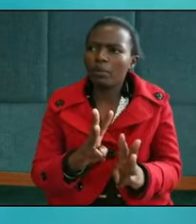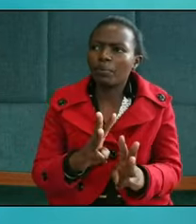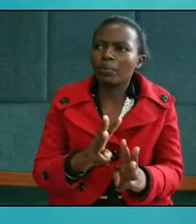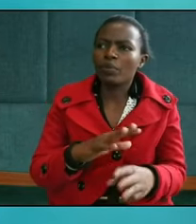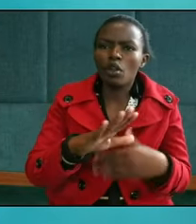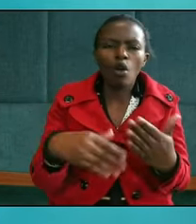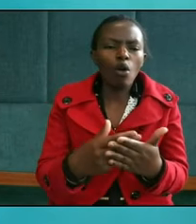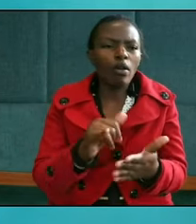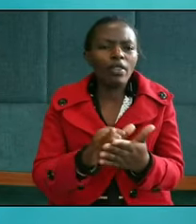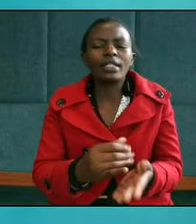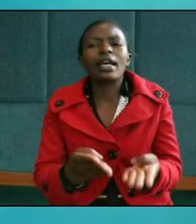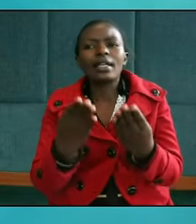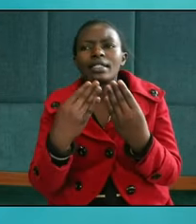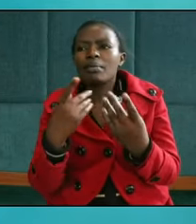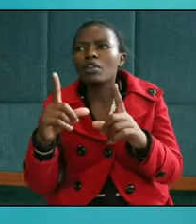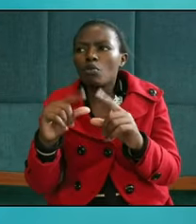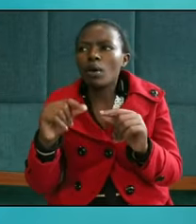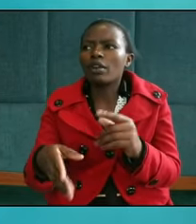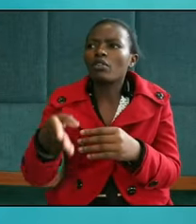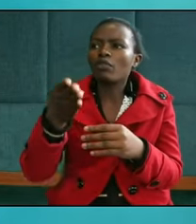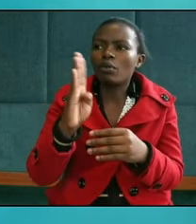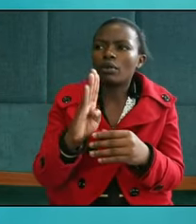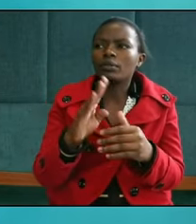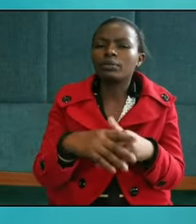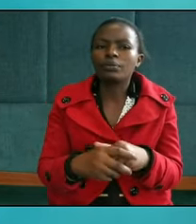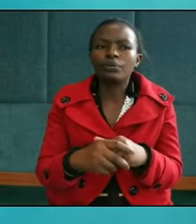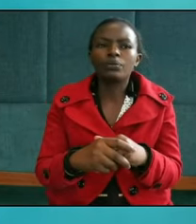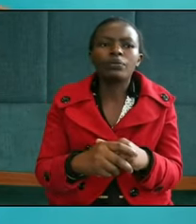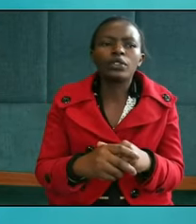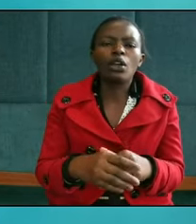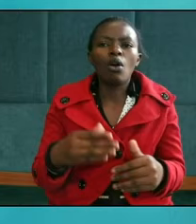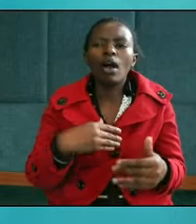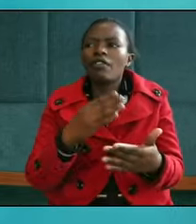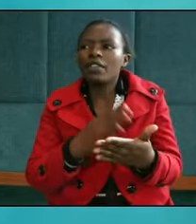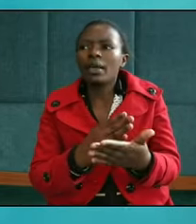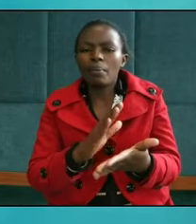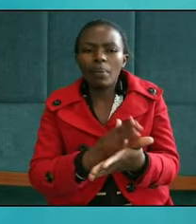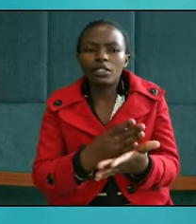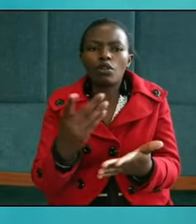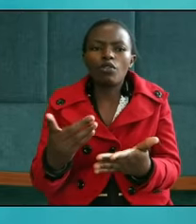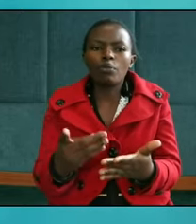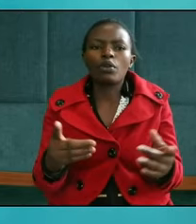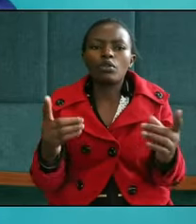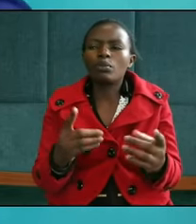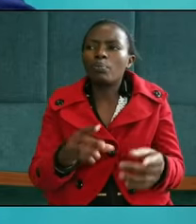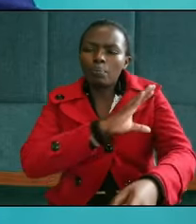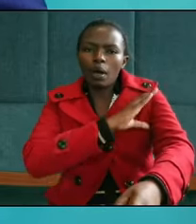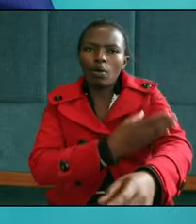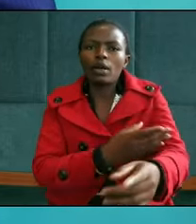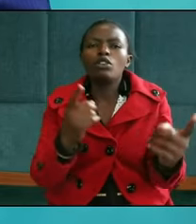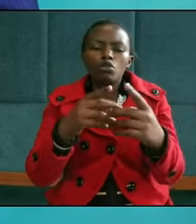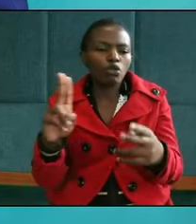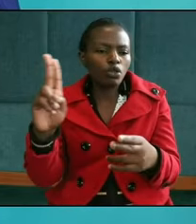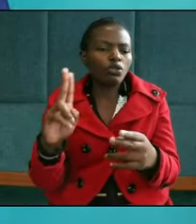fresh supplies of grace will have power proportionate to their daily need and the ability to use that power.